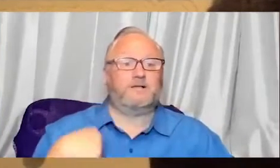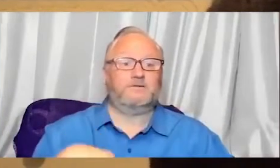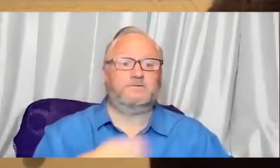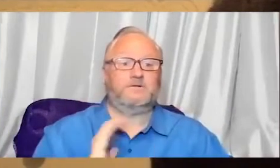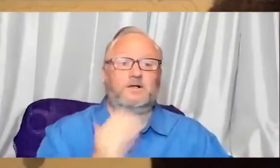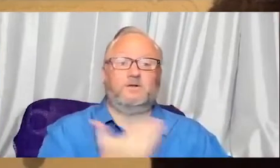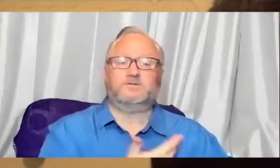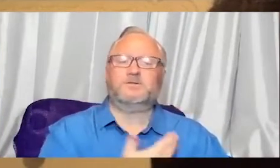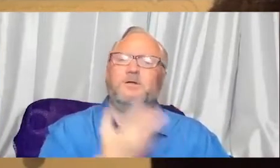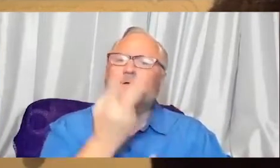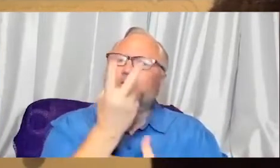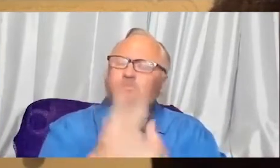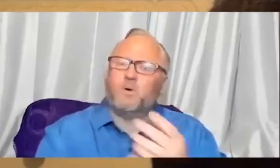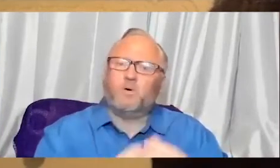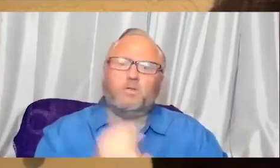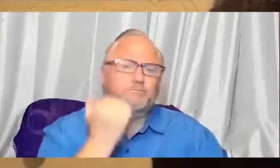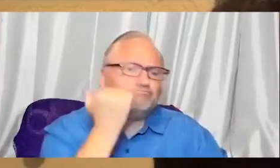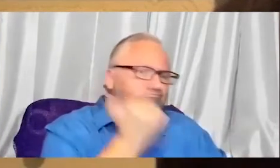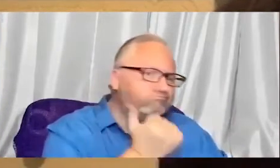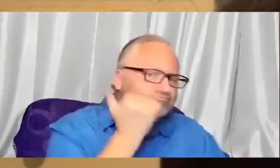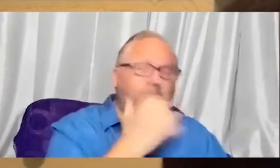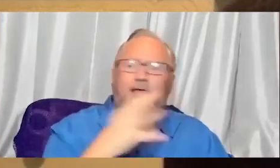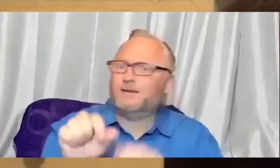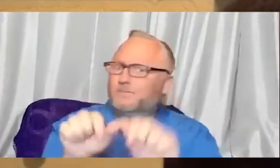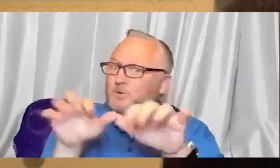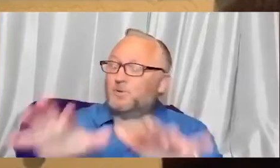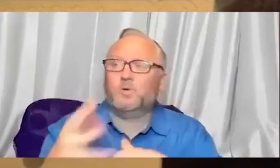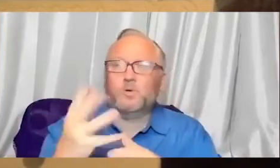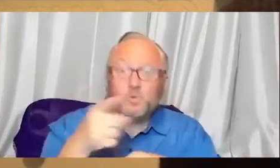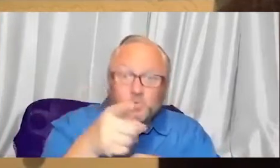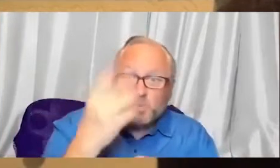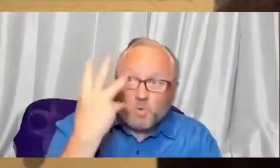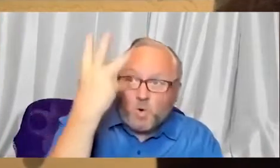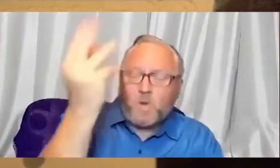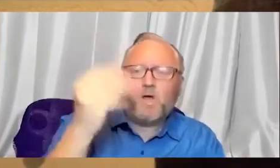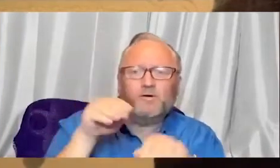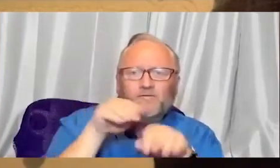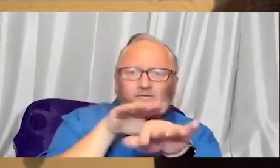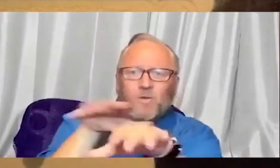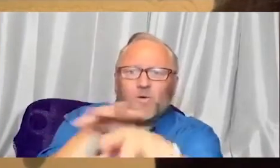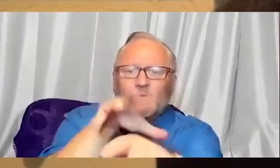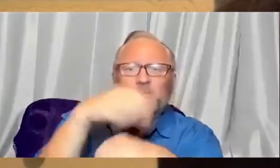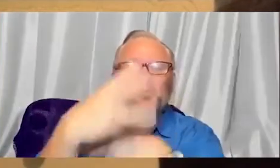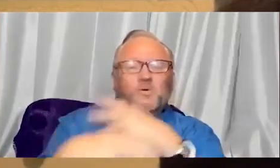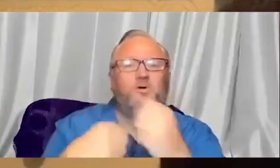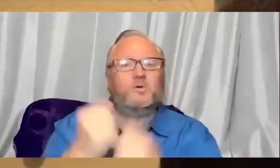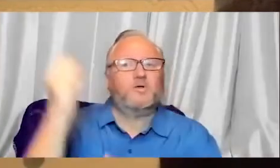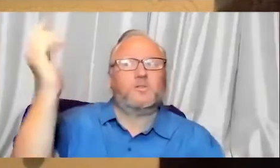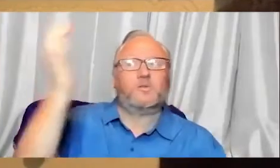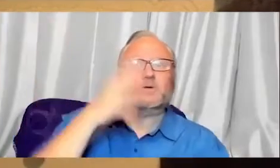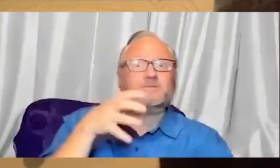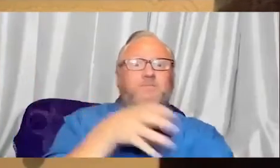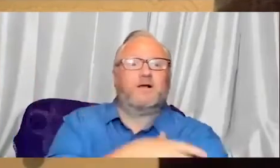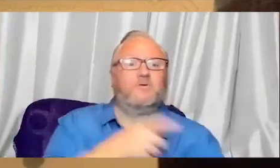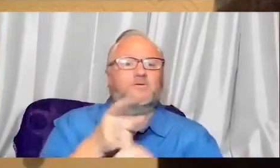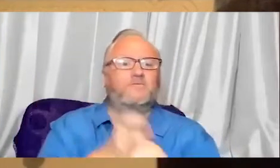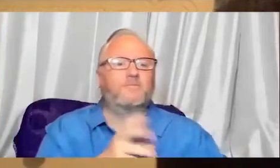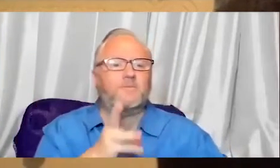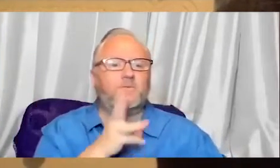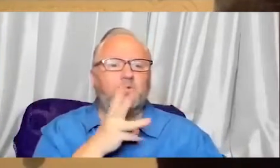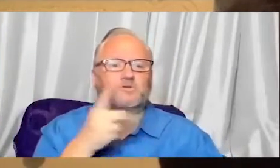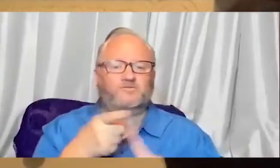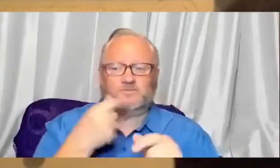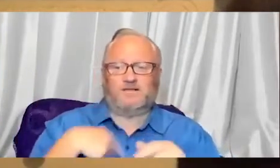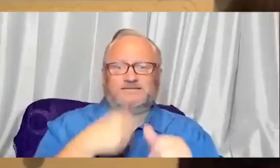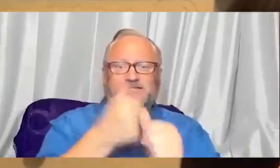mundane and a miracle. Go out and flow into the world with the grace and the power of the waters that you possess.